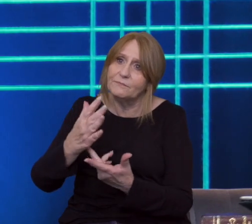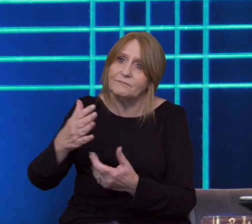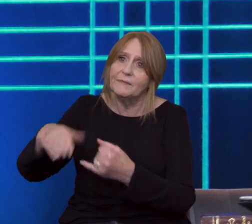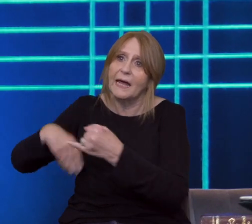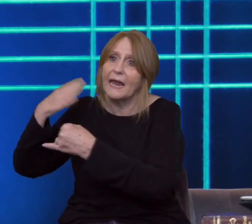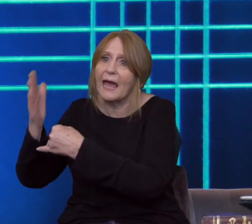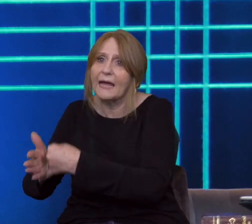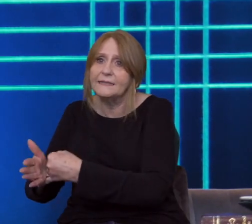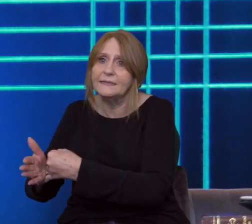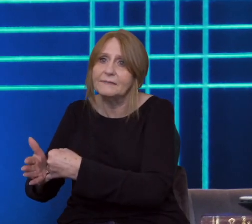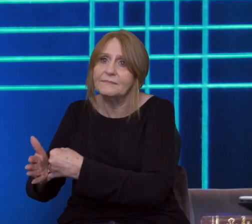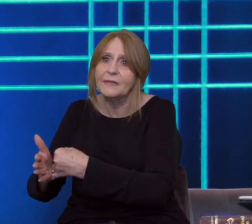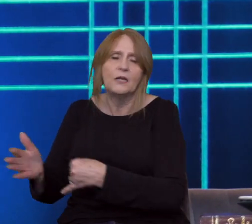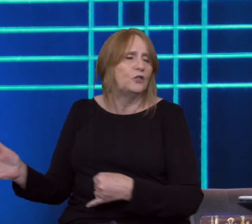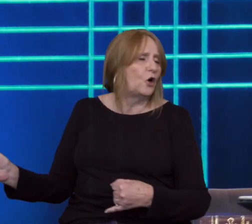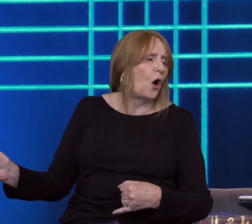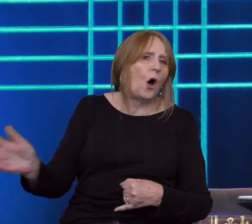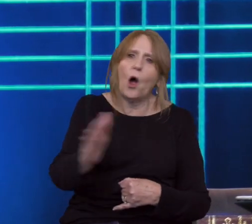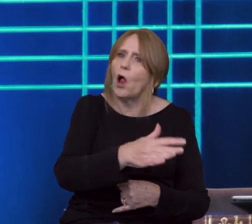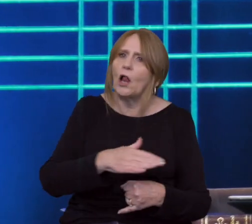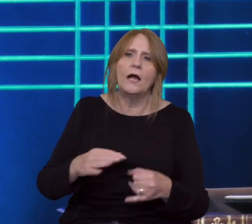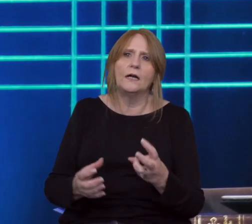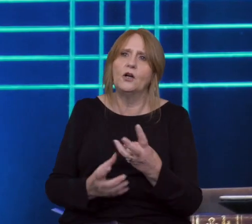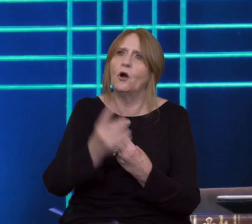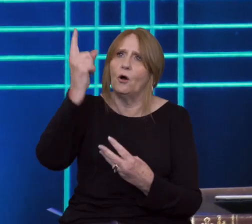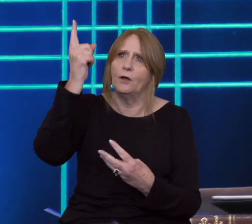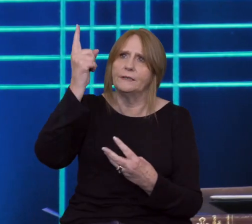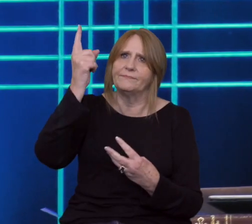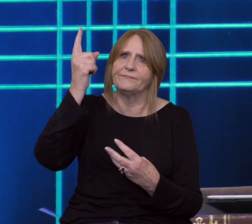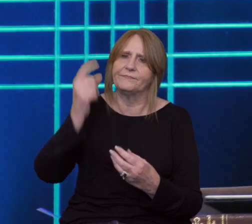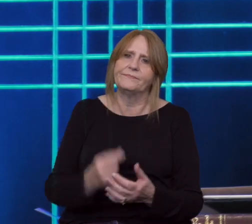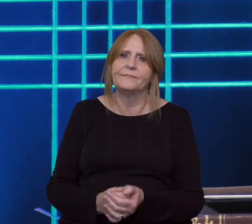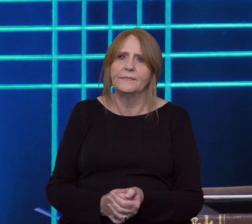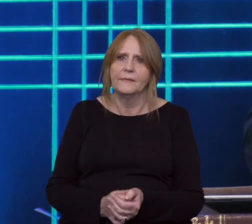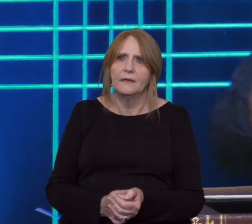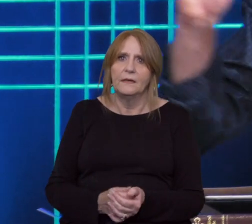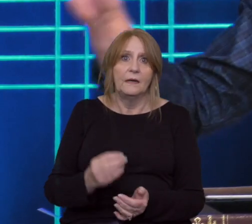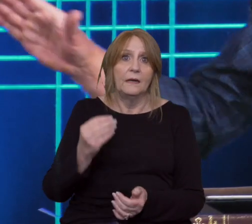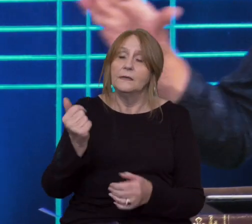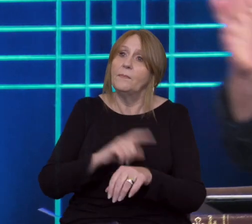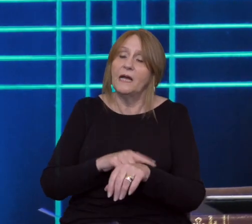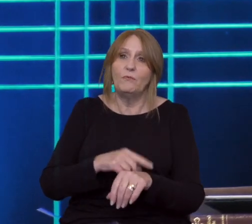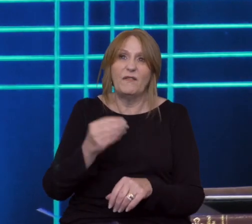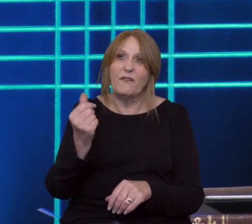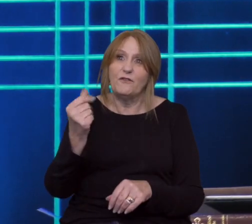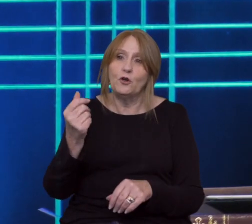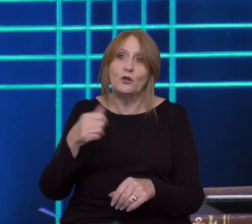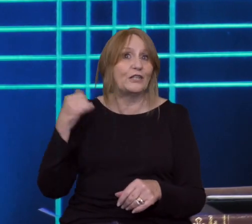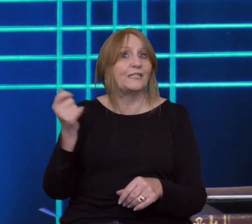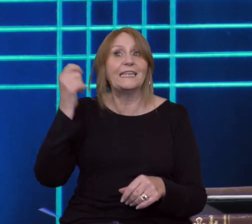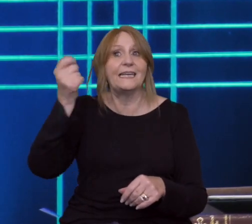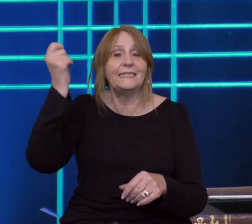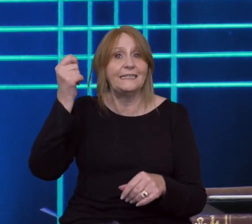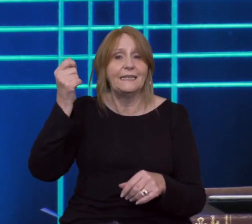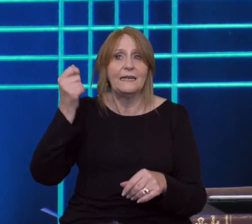God. And you know what? It's so easy that when we have a few successes under our belt and we have some great testimonies to report on,